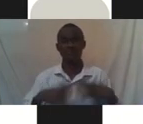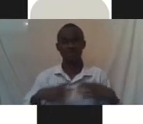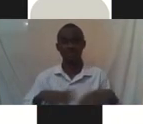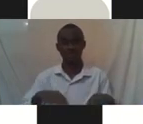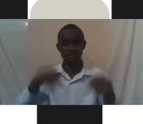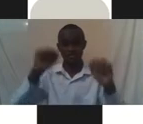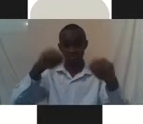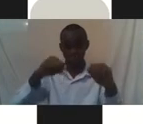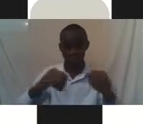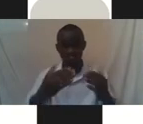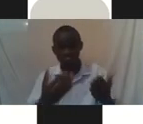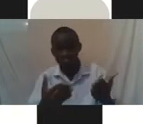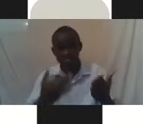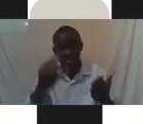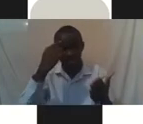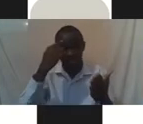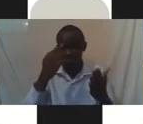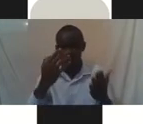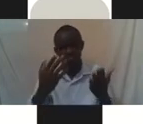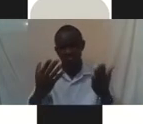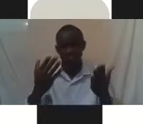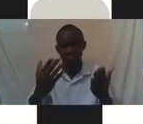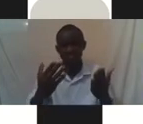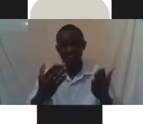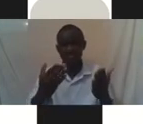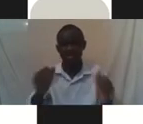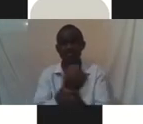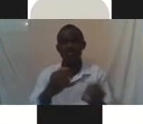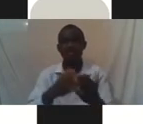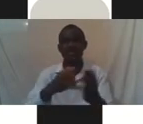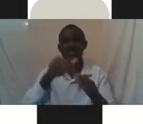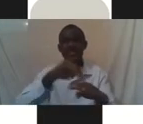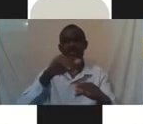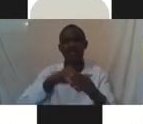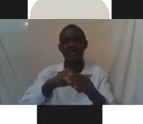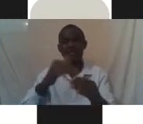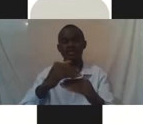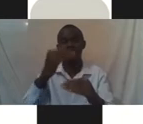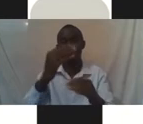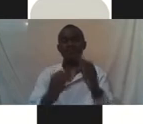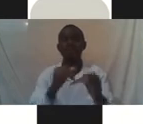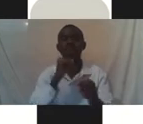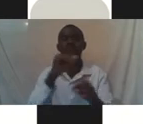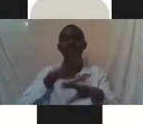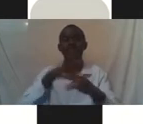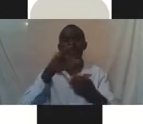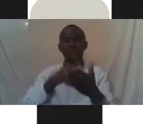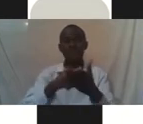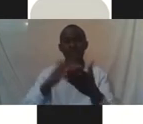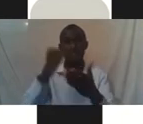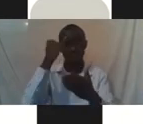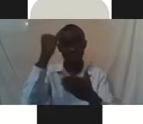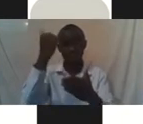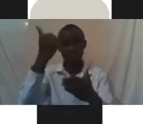to engage at this stage. So if I don't get an indication of any questions,